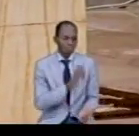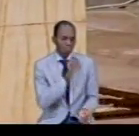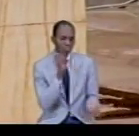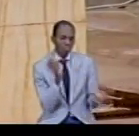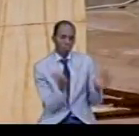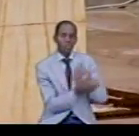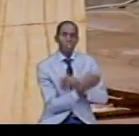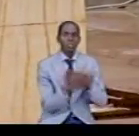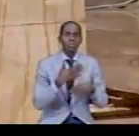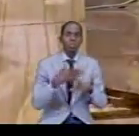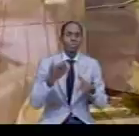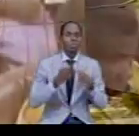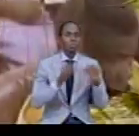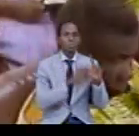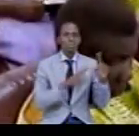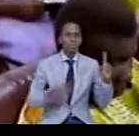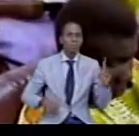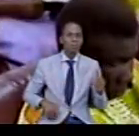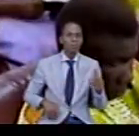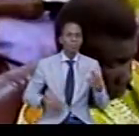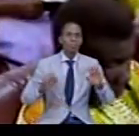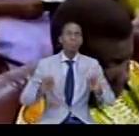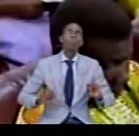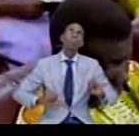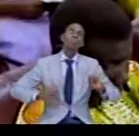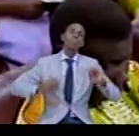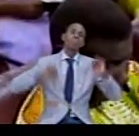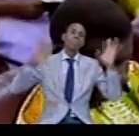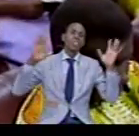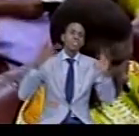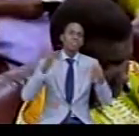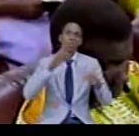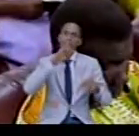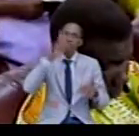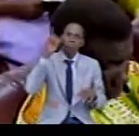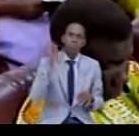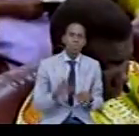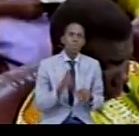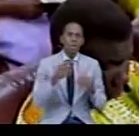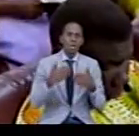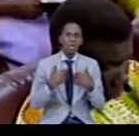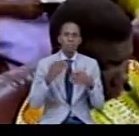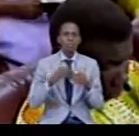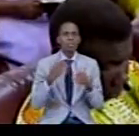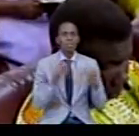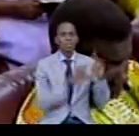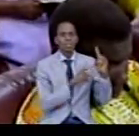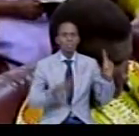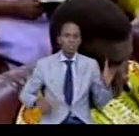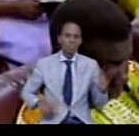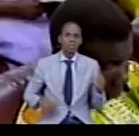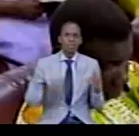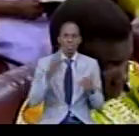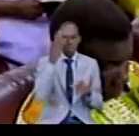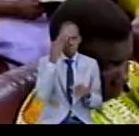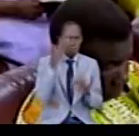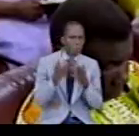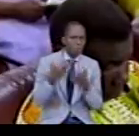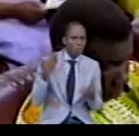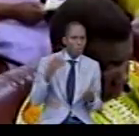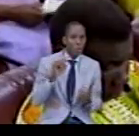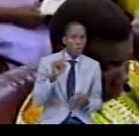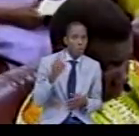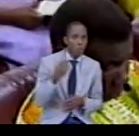away from the Lord they gave up the Assurance they urge in the Lord they knew before only